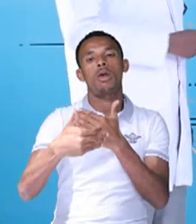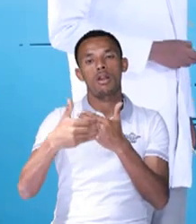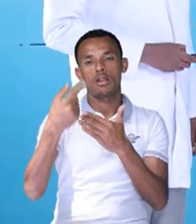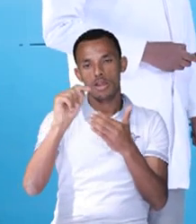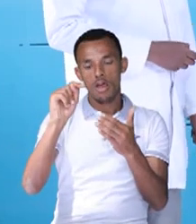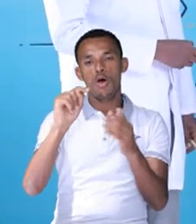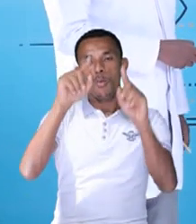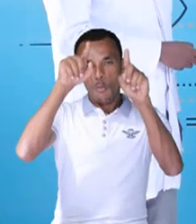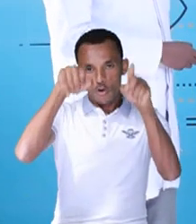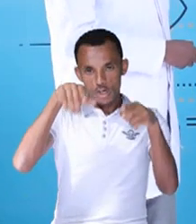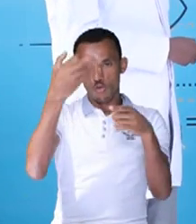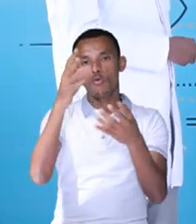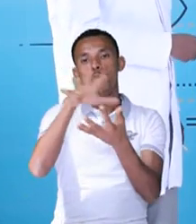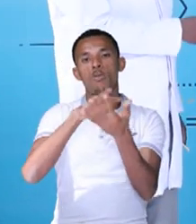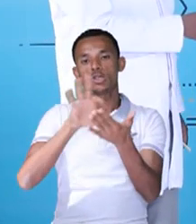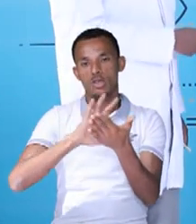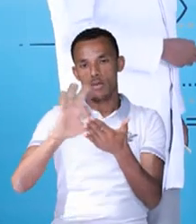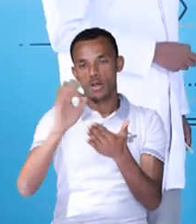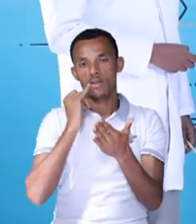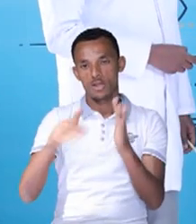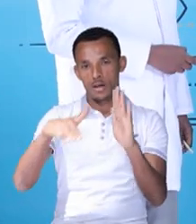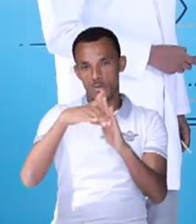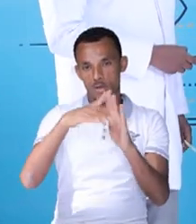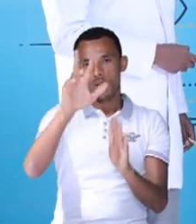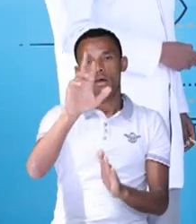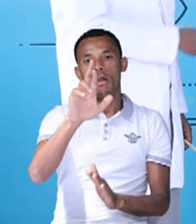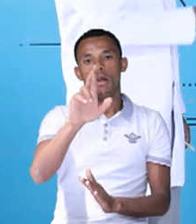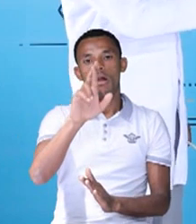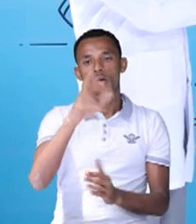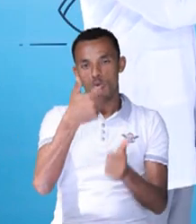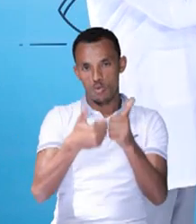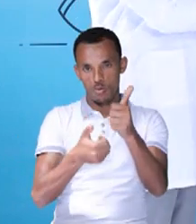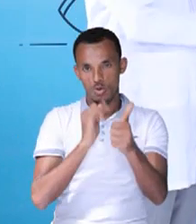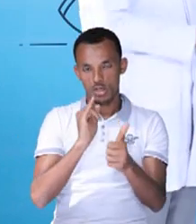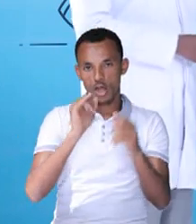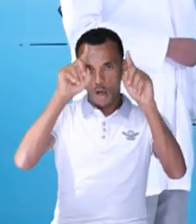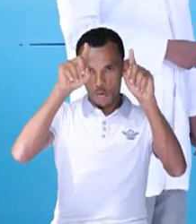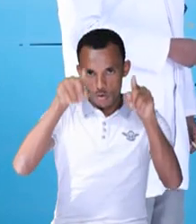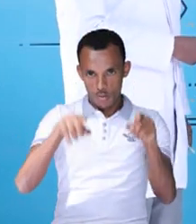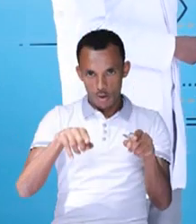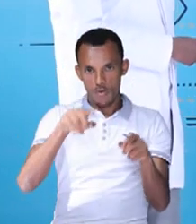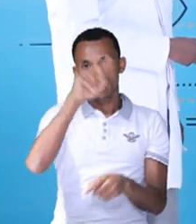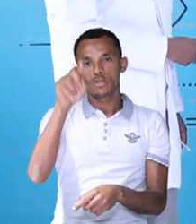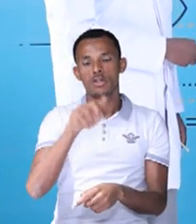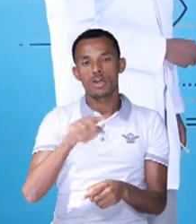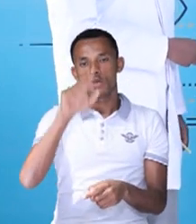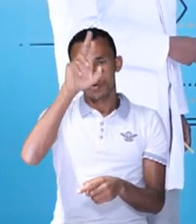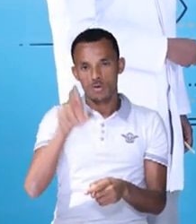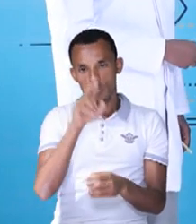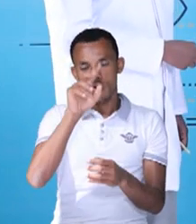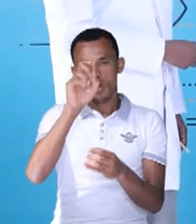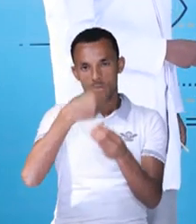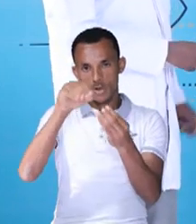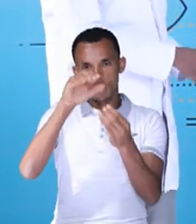the modulus of the complex number, if it was represented by r, which is absolute value of z, the square root of x squared